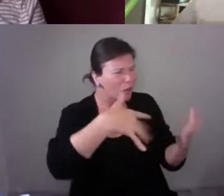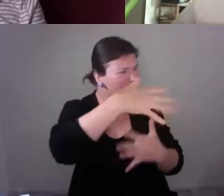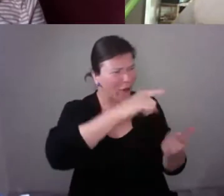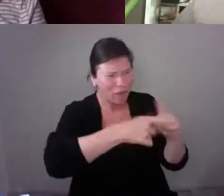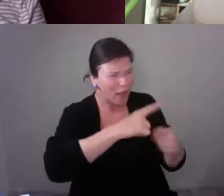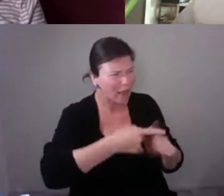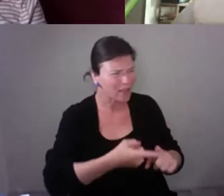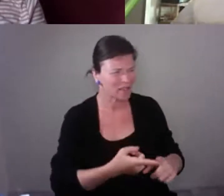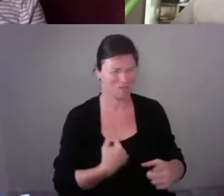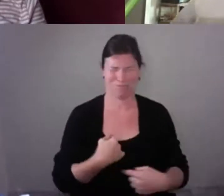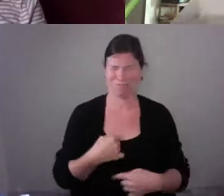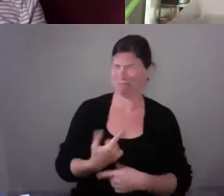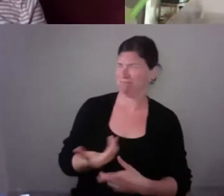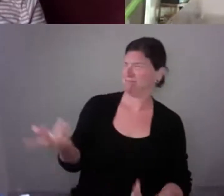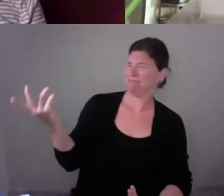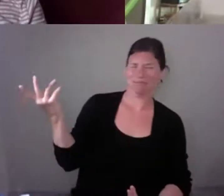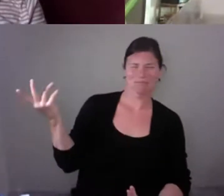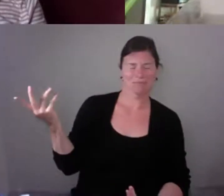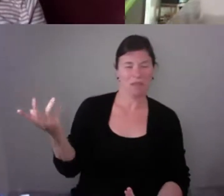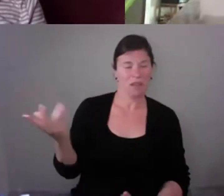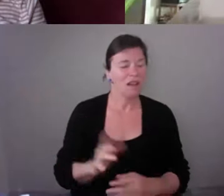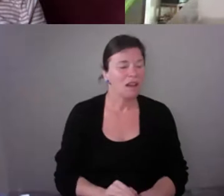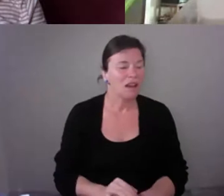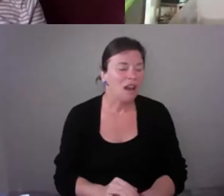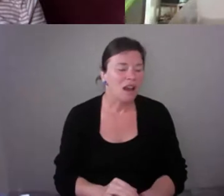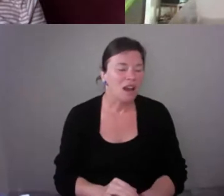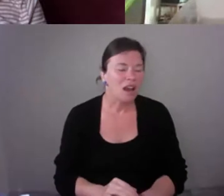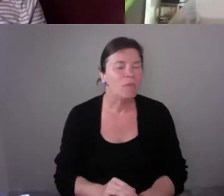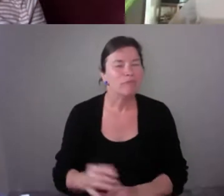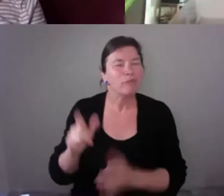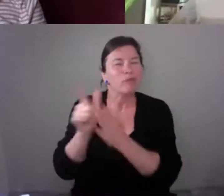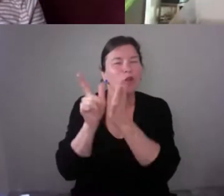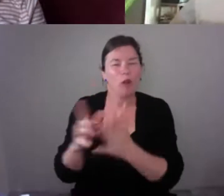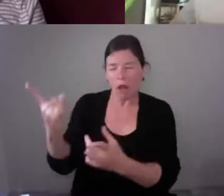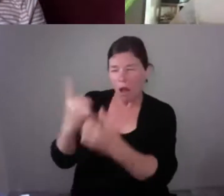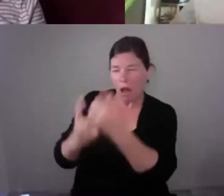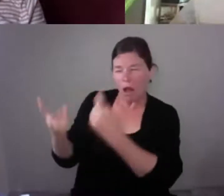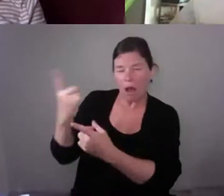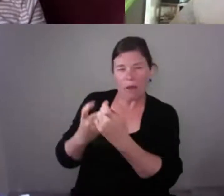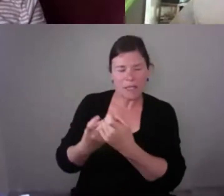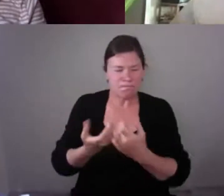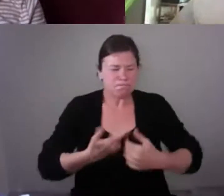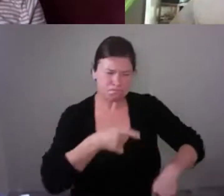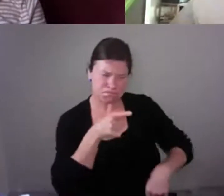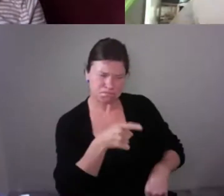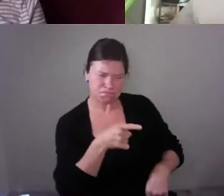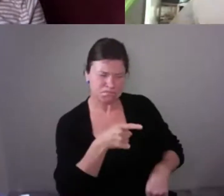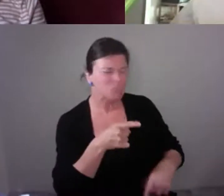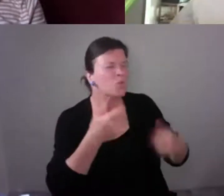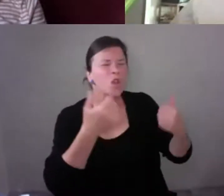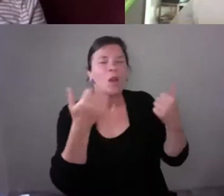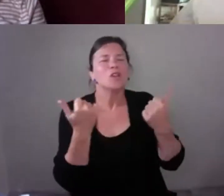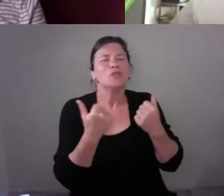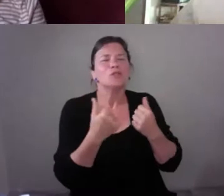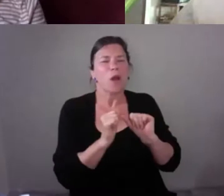college had, and how how I like would they were trying to find ways of how